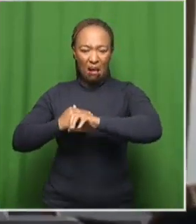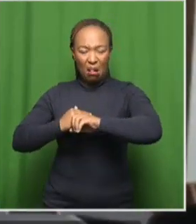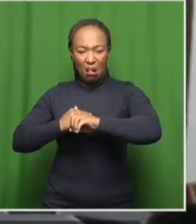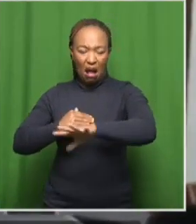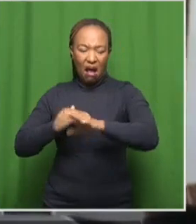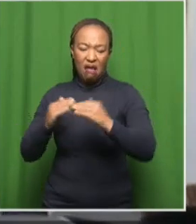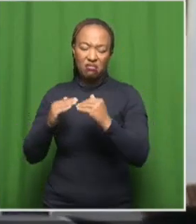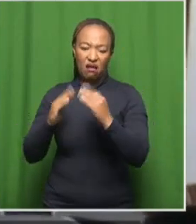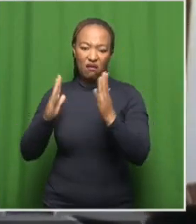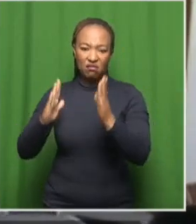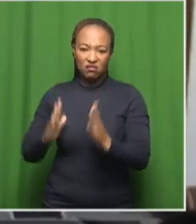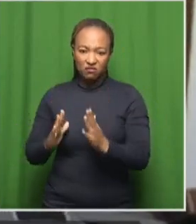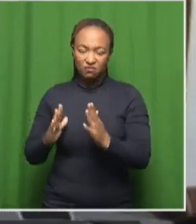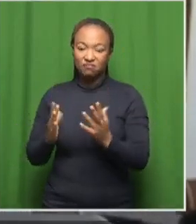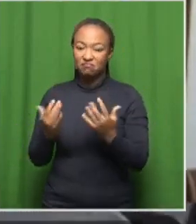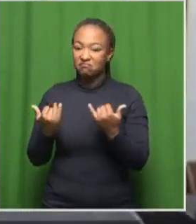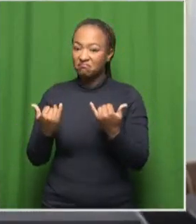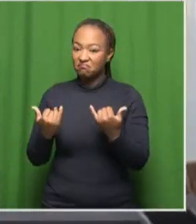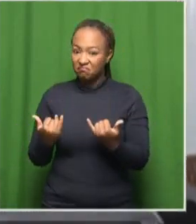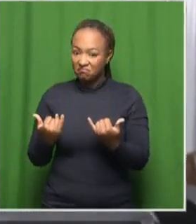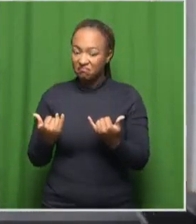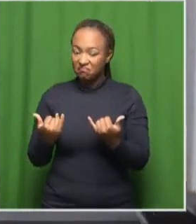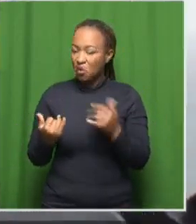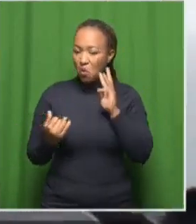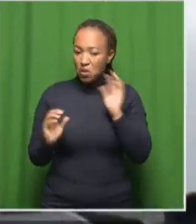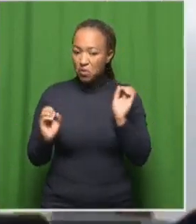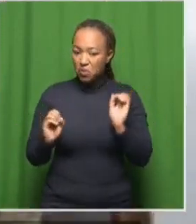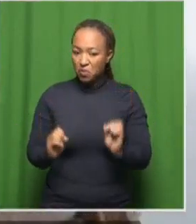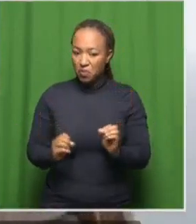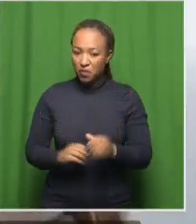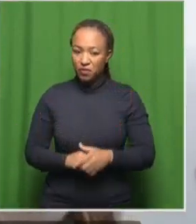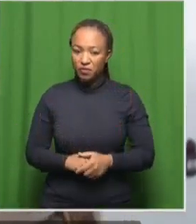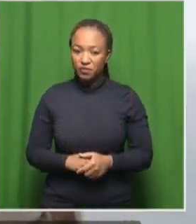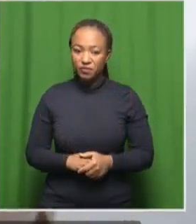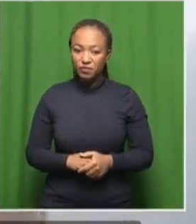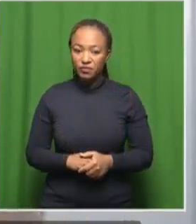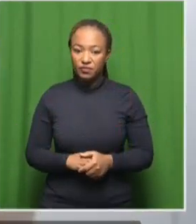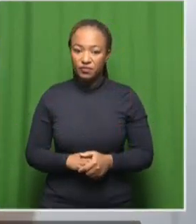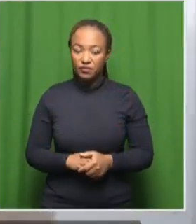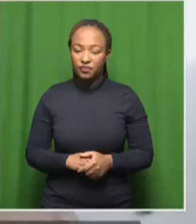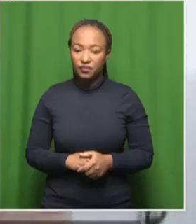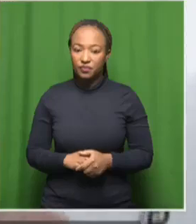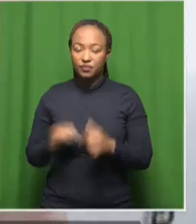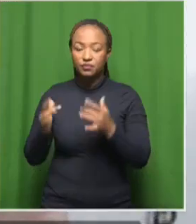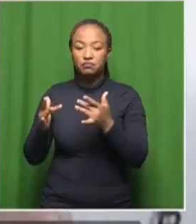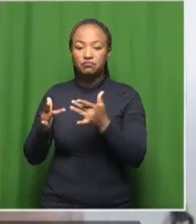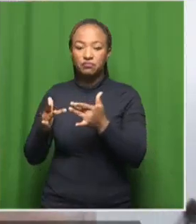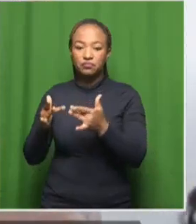happened? Because now we see a clear street with no water. People